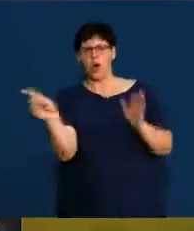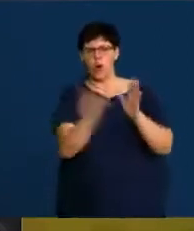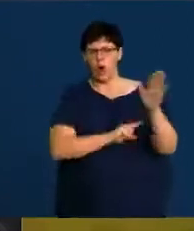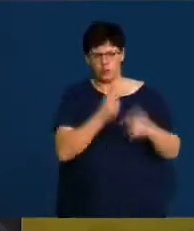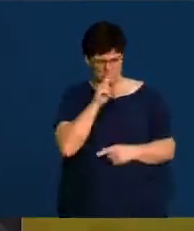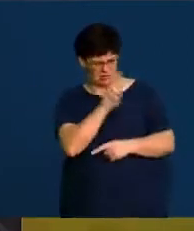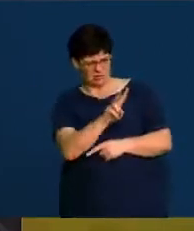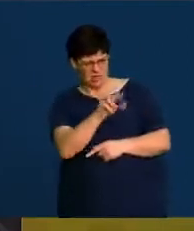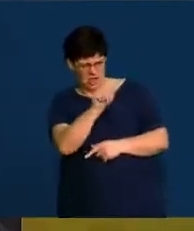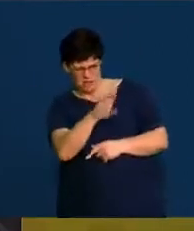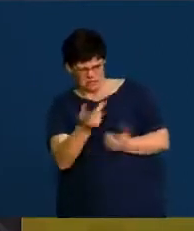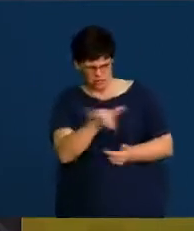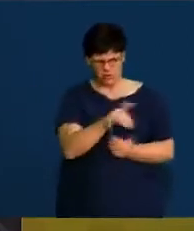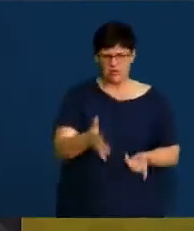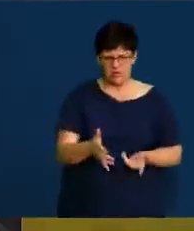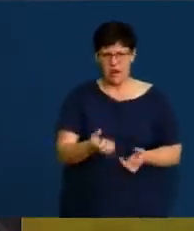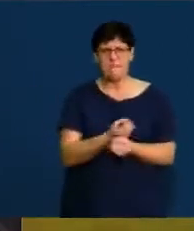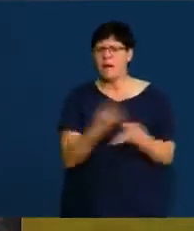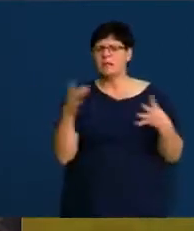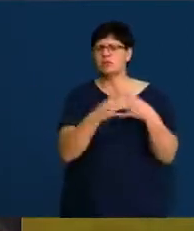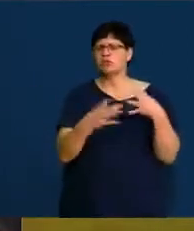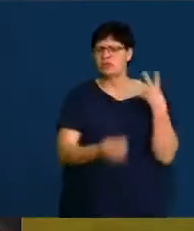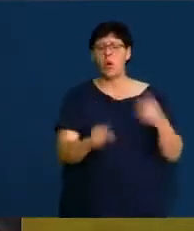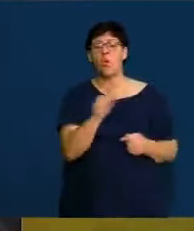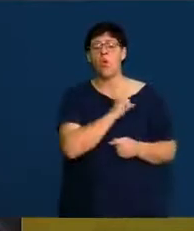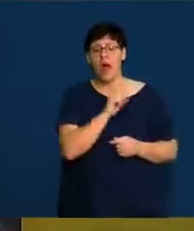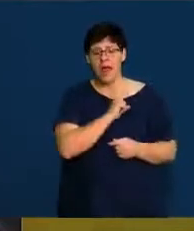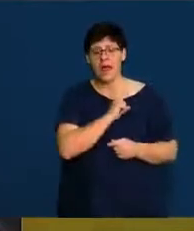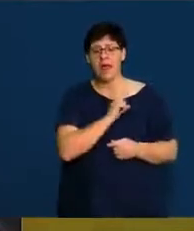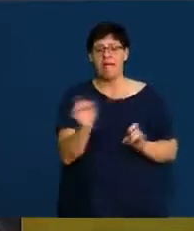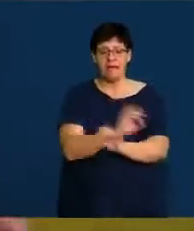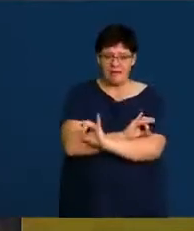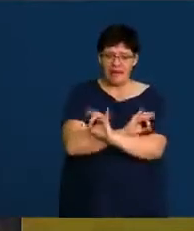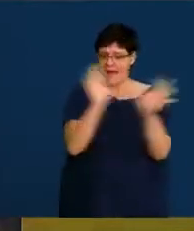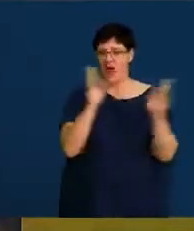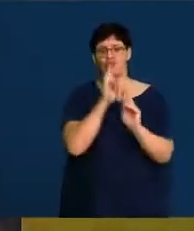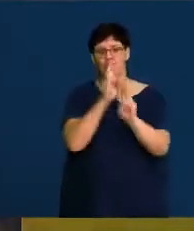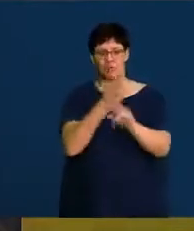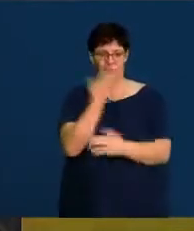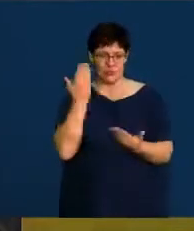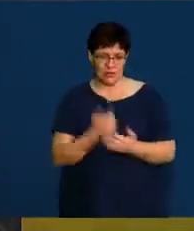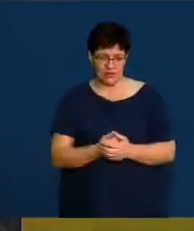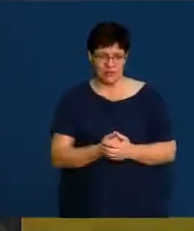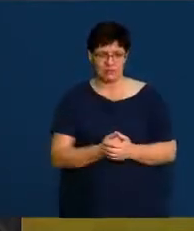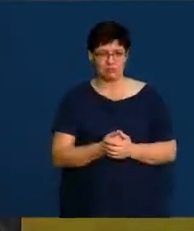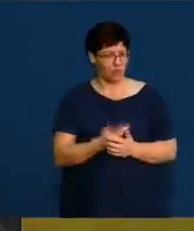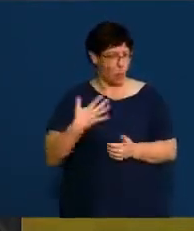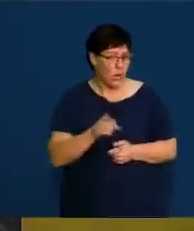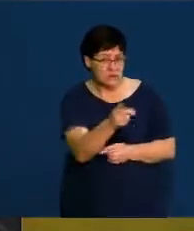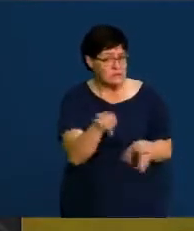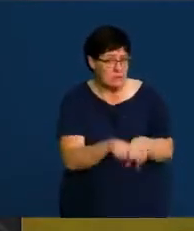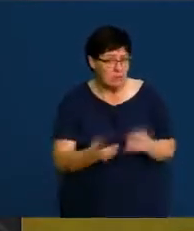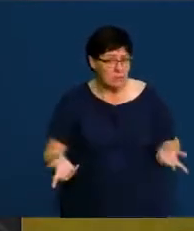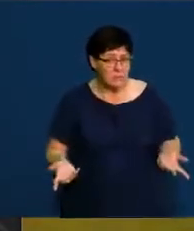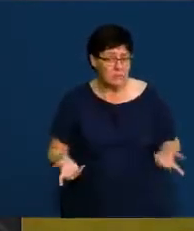marks in easy multiple choice questions purely because they did not write their responses clearly. You don't want that to happen to